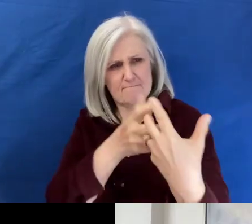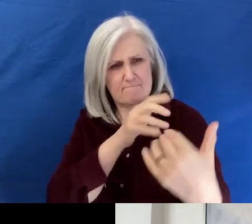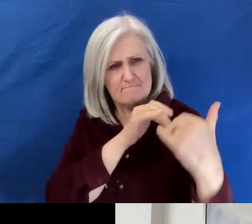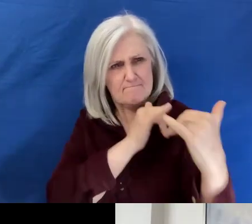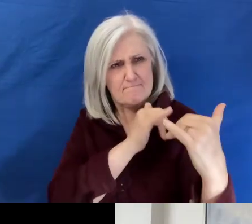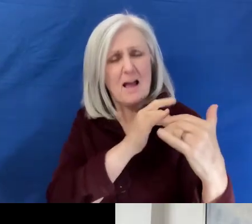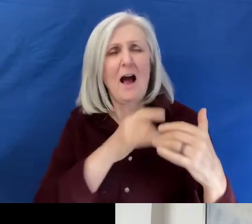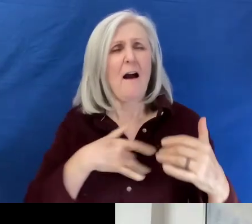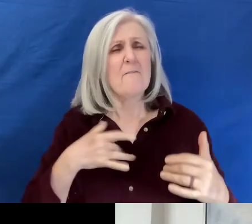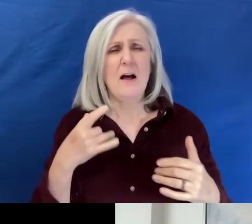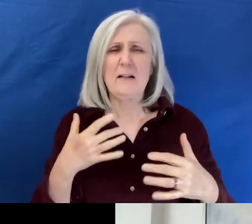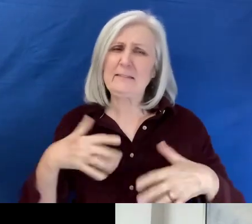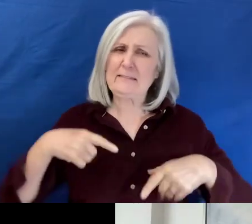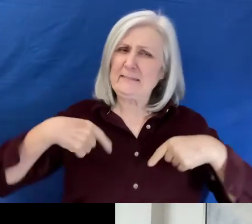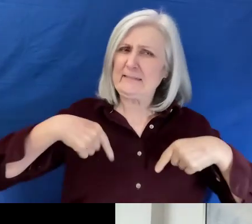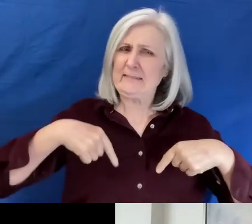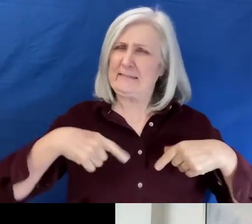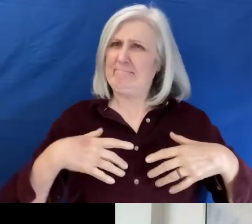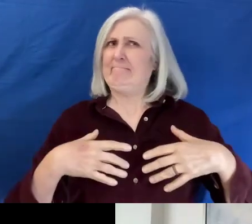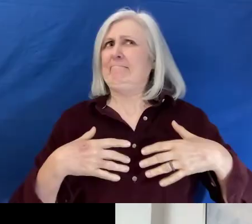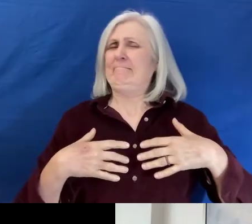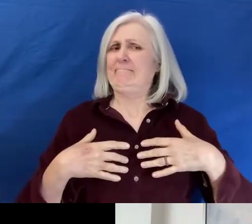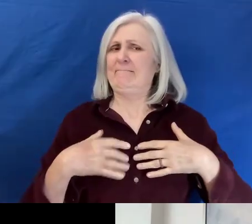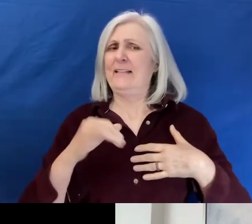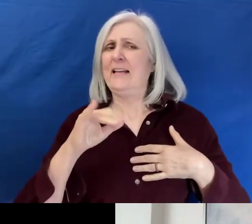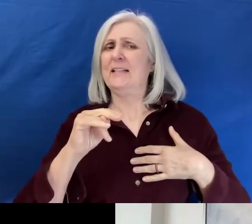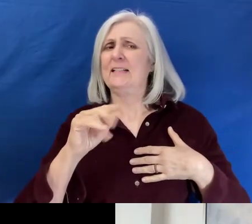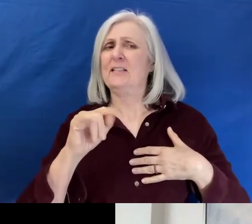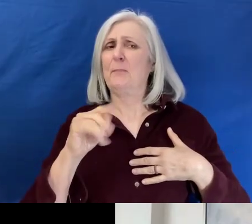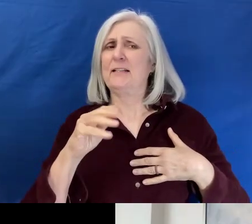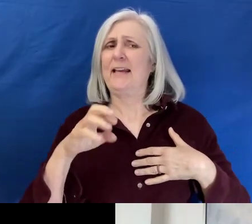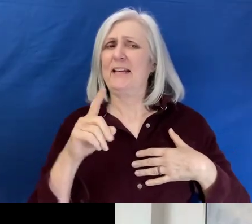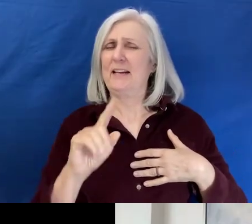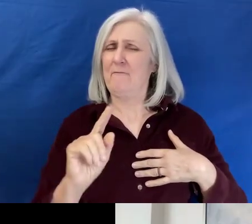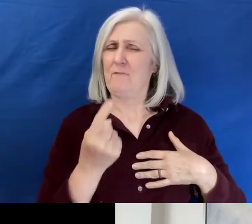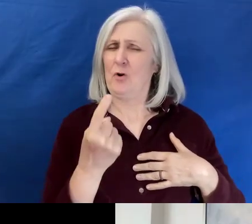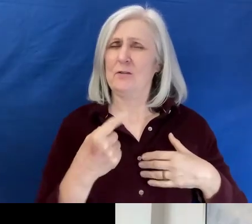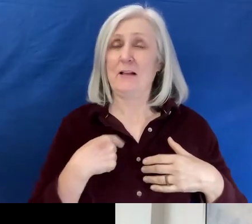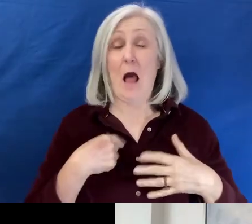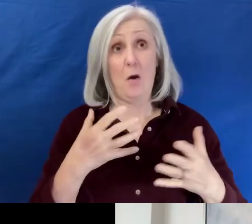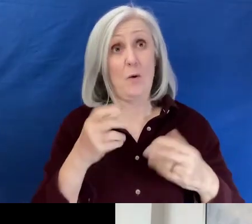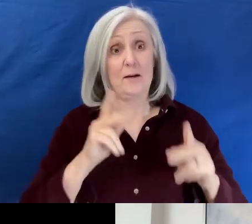bit intimidated at first, just to be sure that people would enjoy Nora and